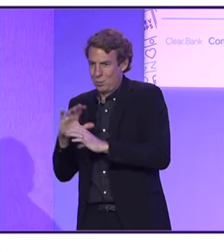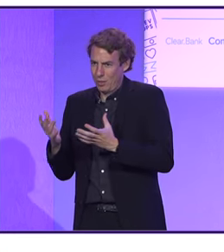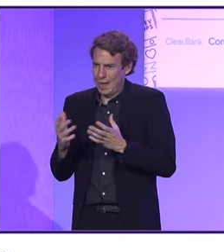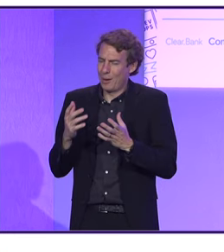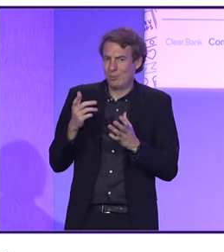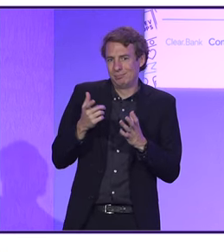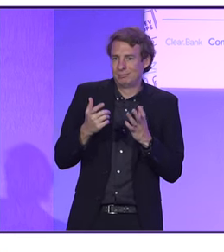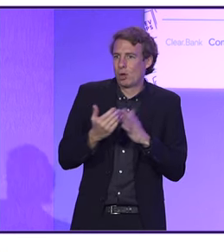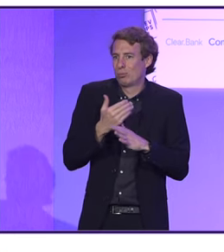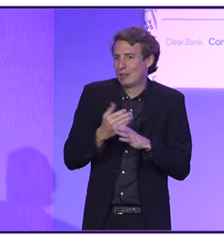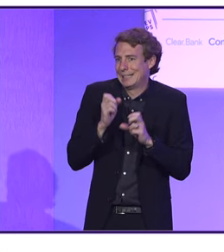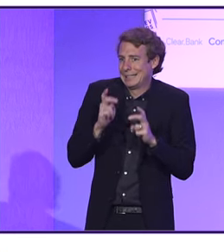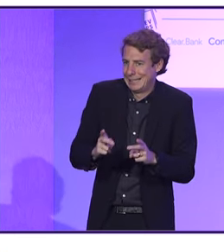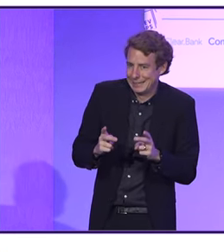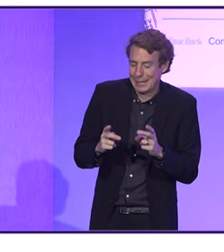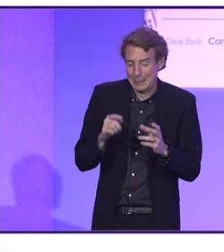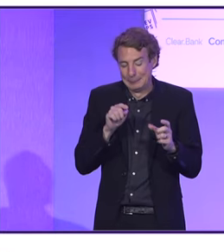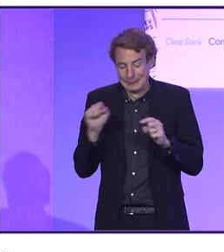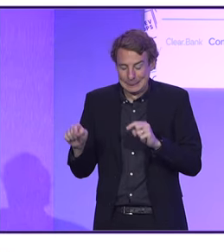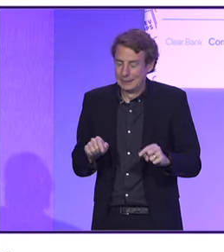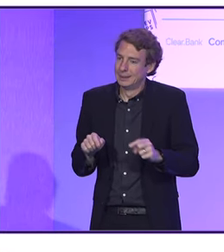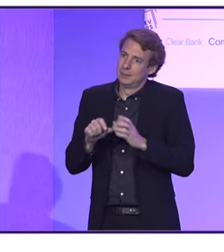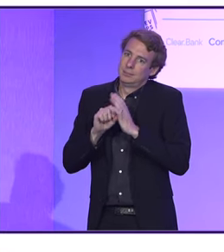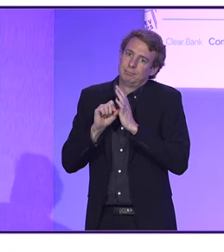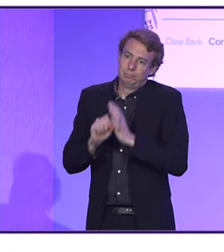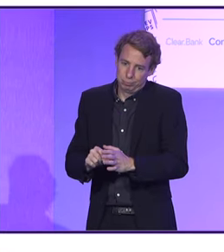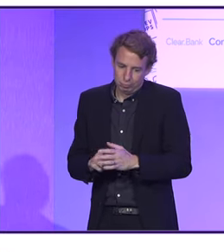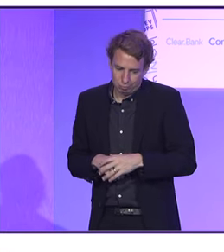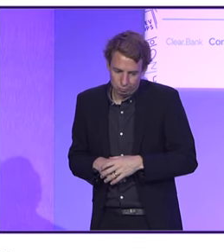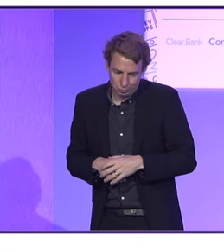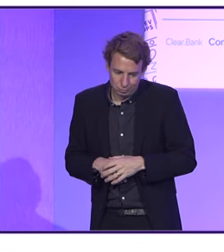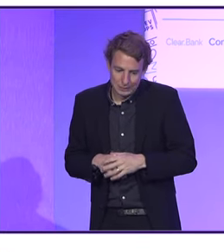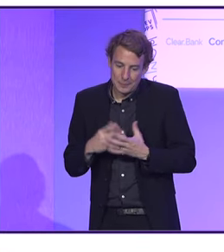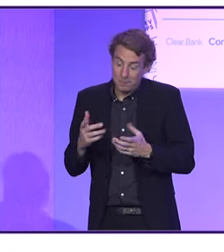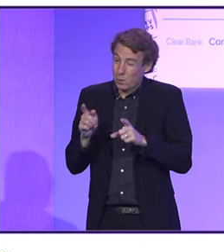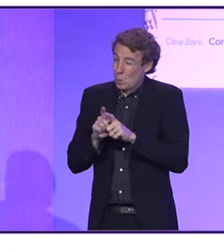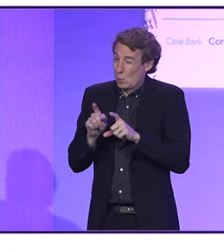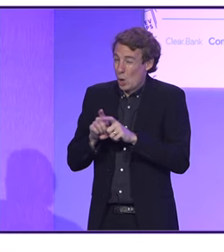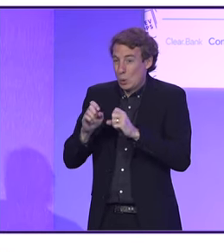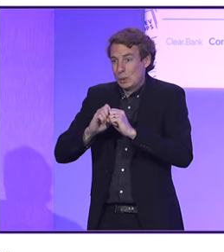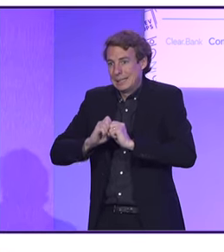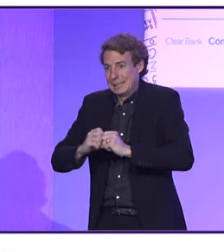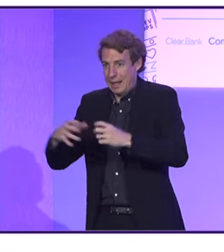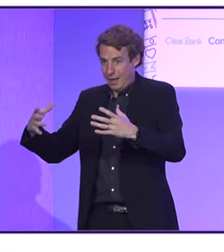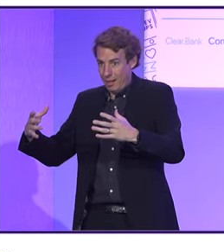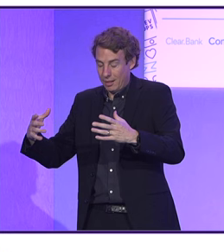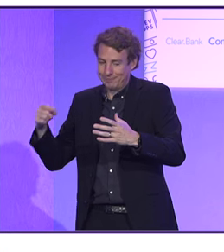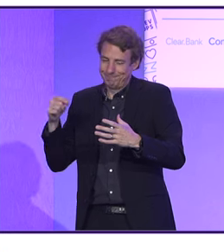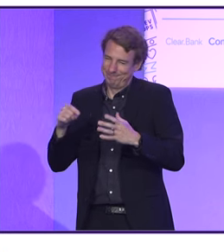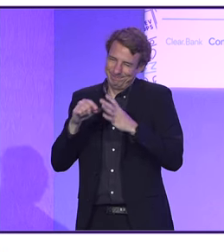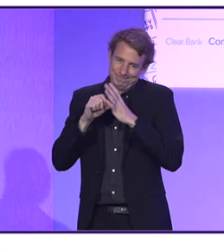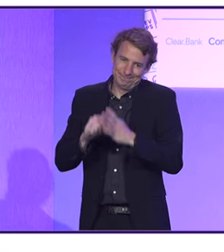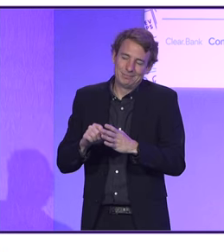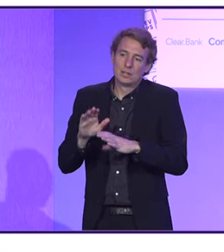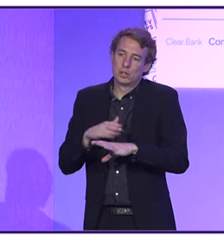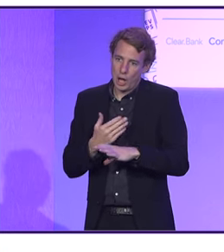so we were finding this very, very difficult. The other thing was that scaling was difficult and slow. So in the top right of